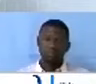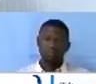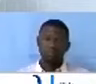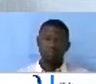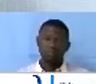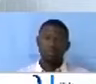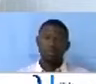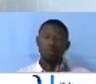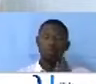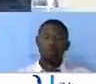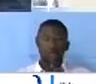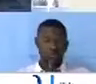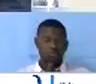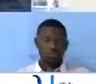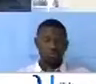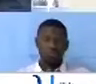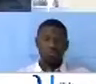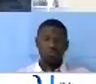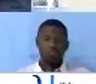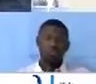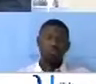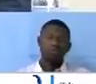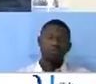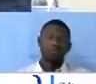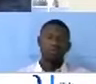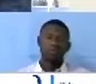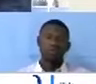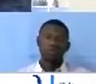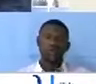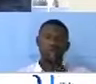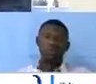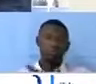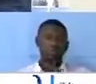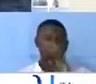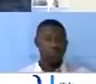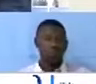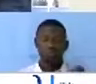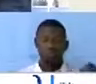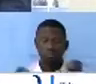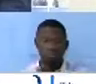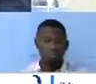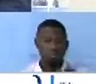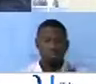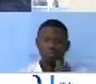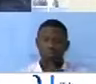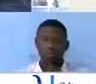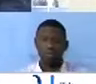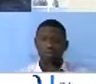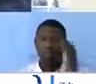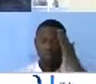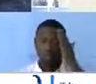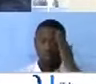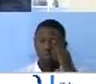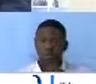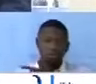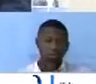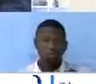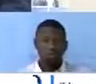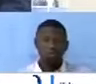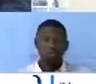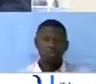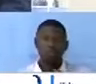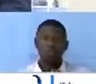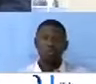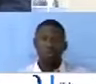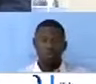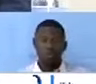the fact remains that you did not do anything to make it known that those confessions were